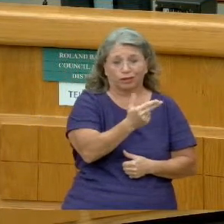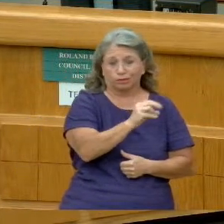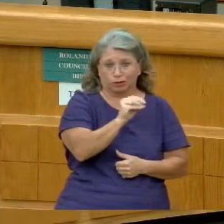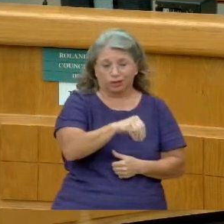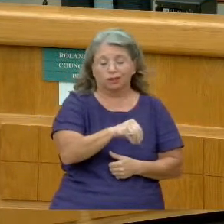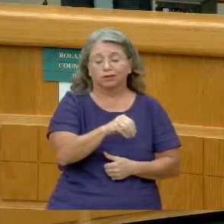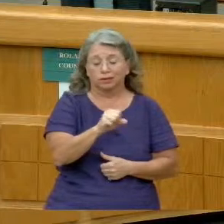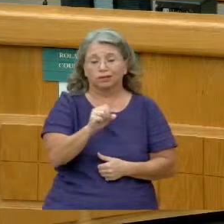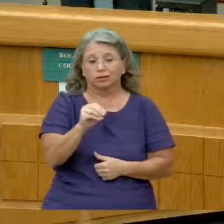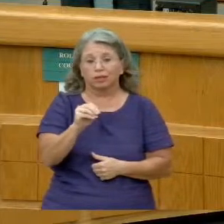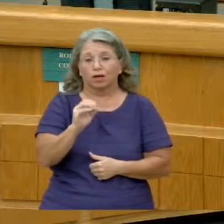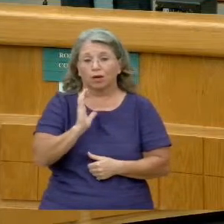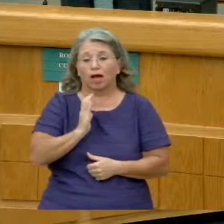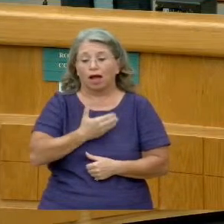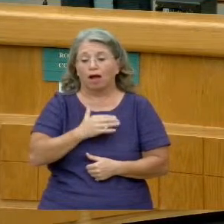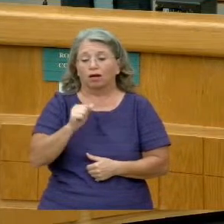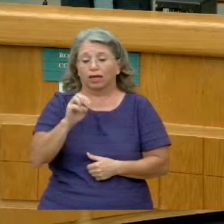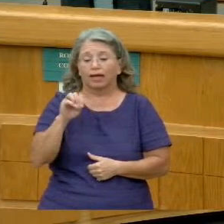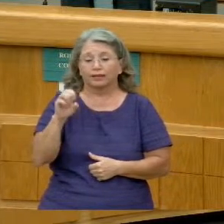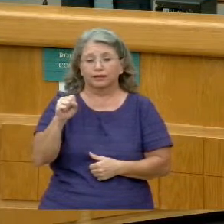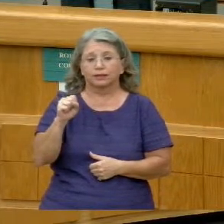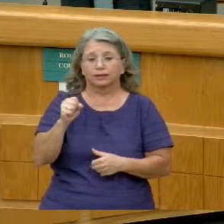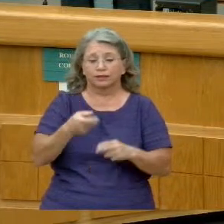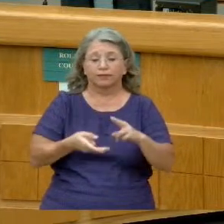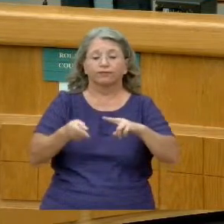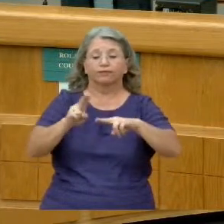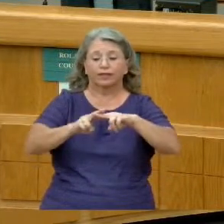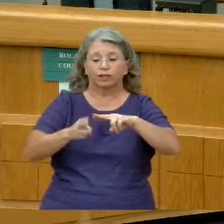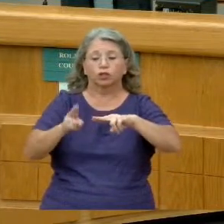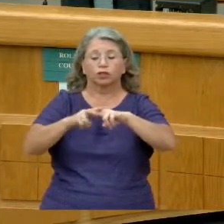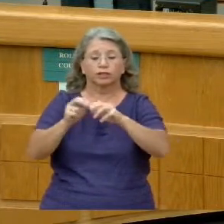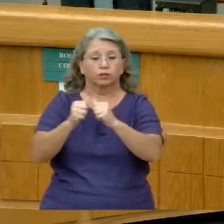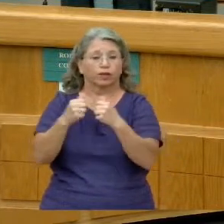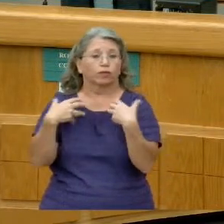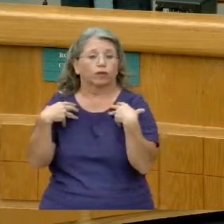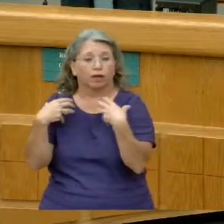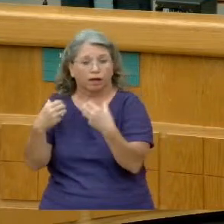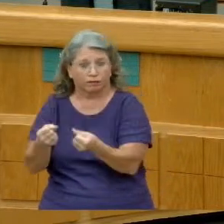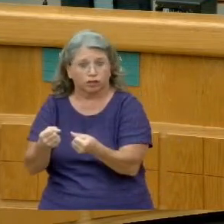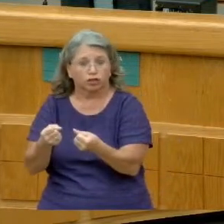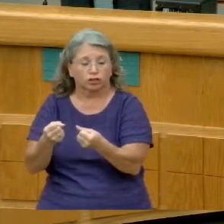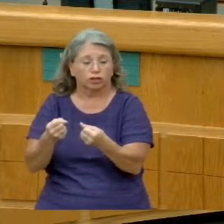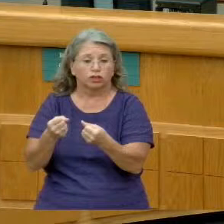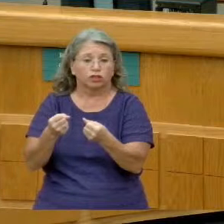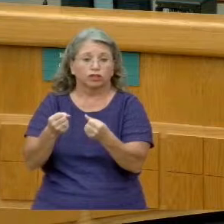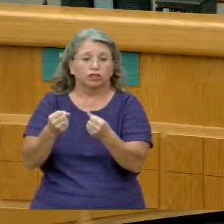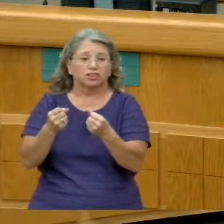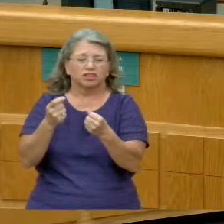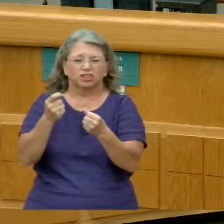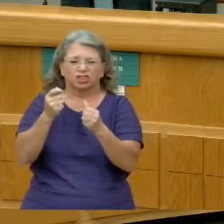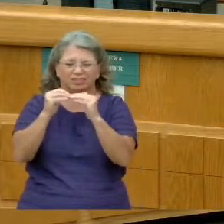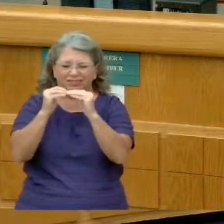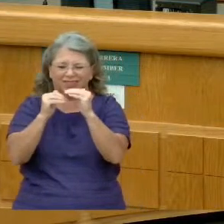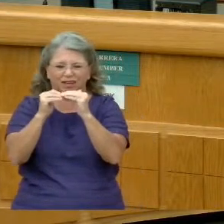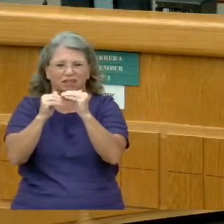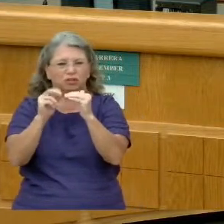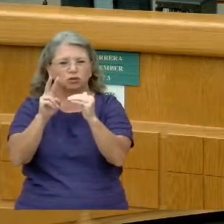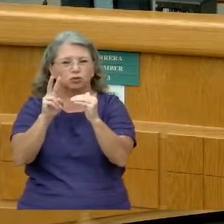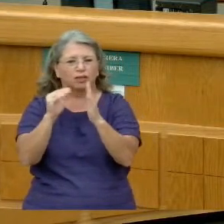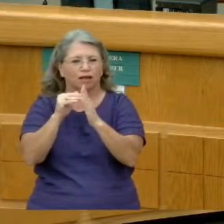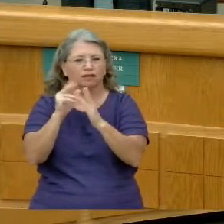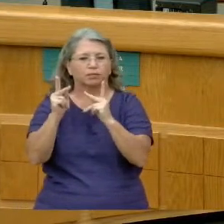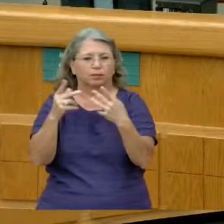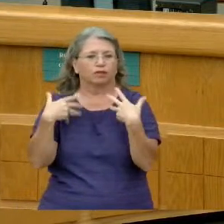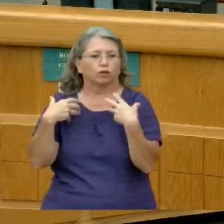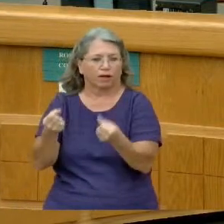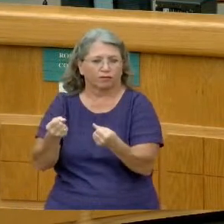And so our cases have increased in the recovery area by 700, so we're just under 2,000 recovered.